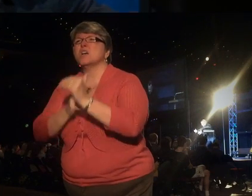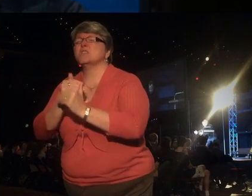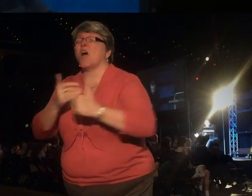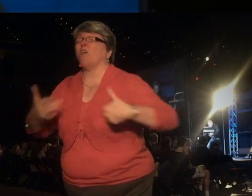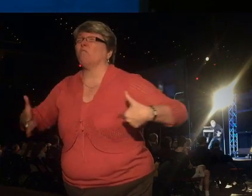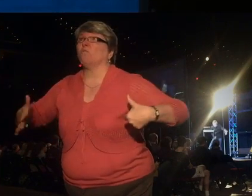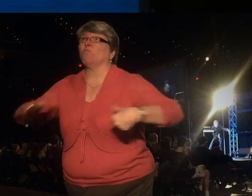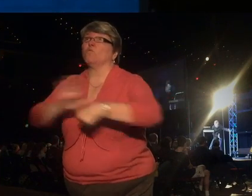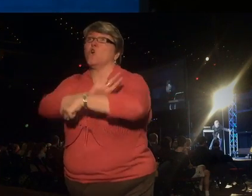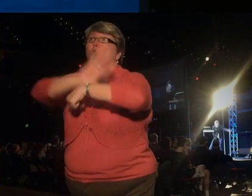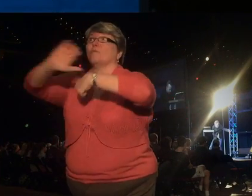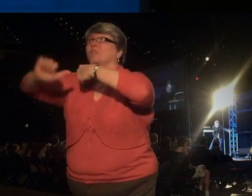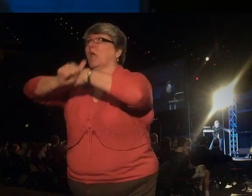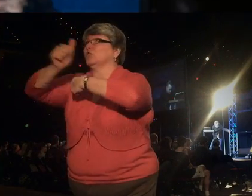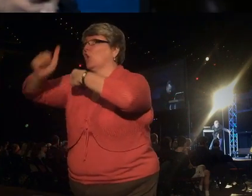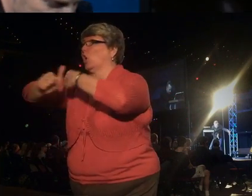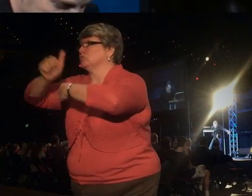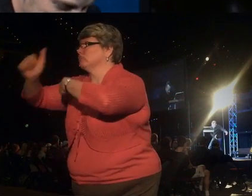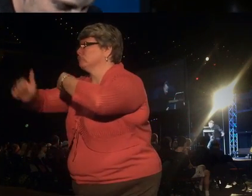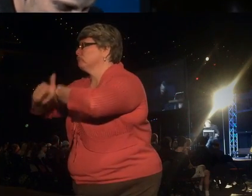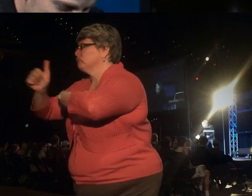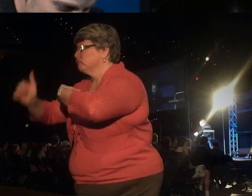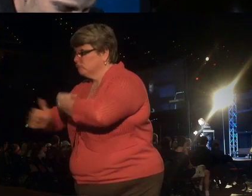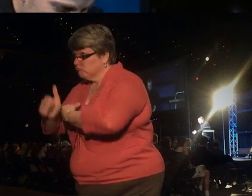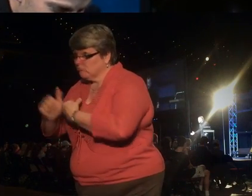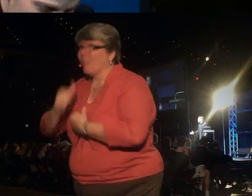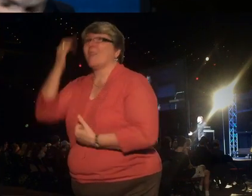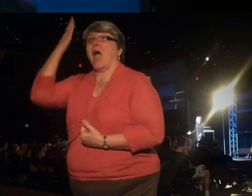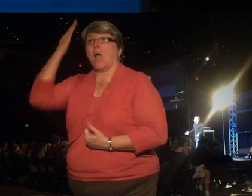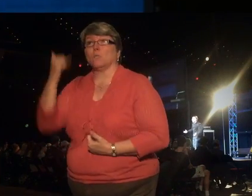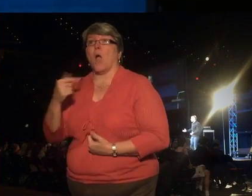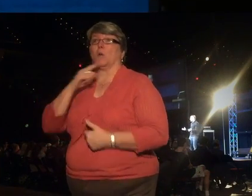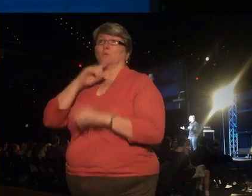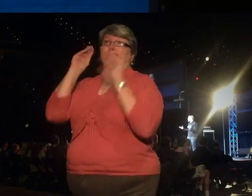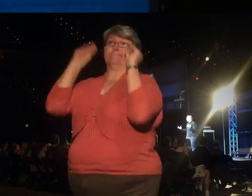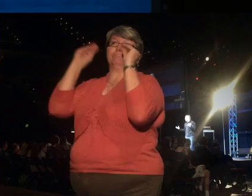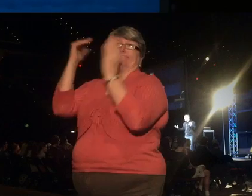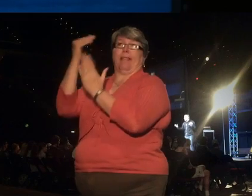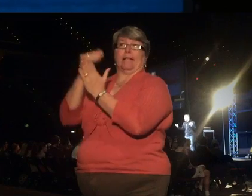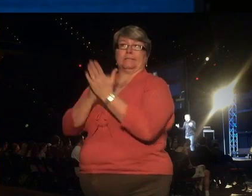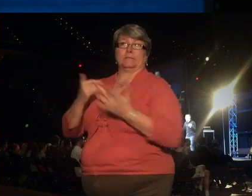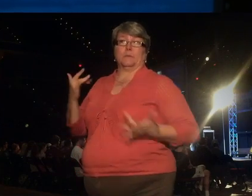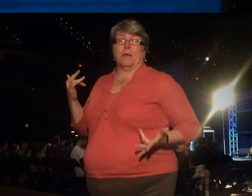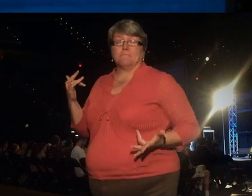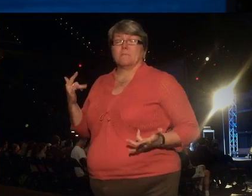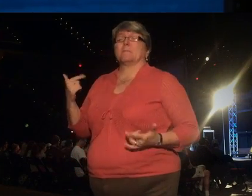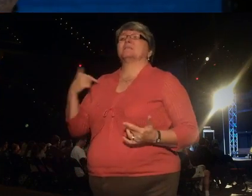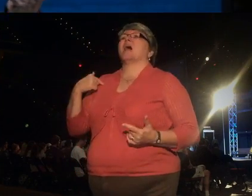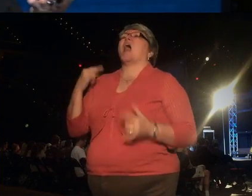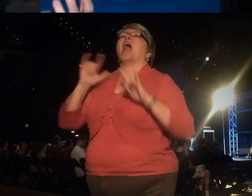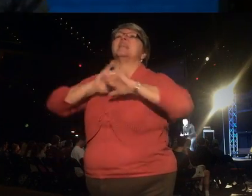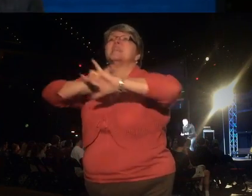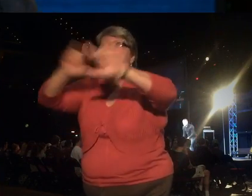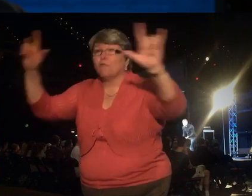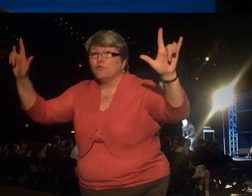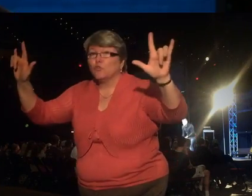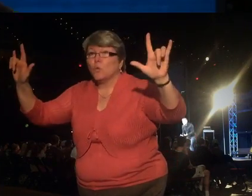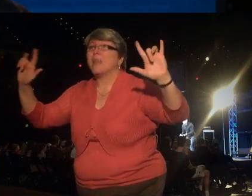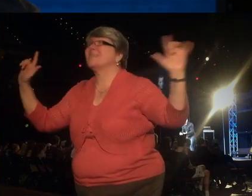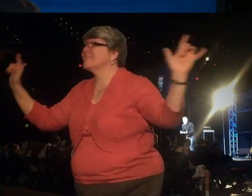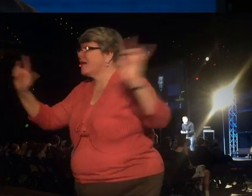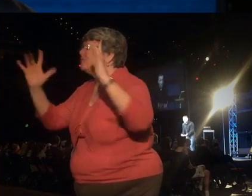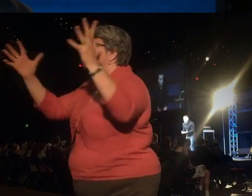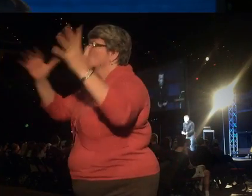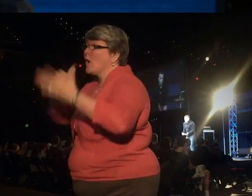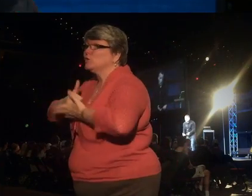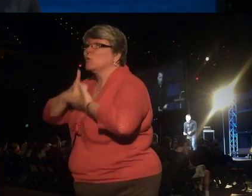is fraught with danger. And that's why we're doing this series, because I love you and we